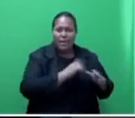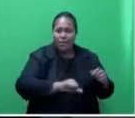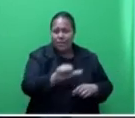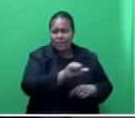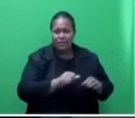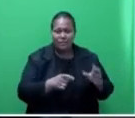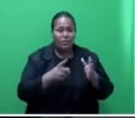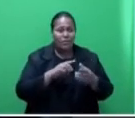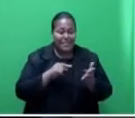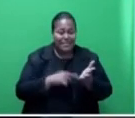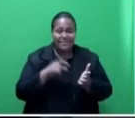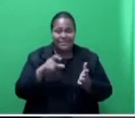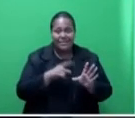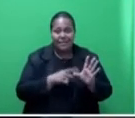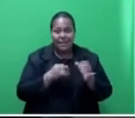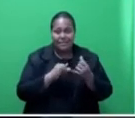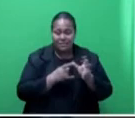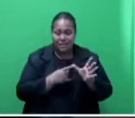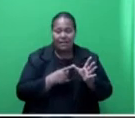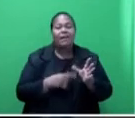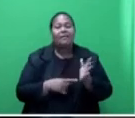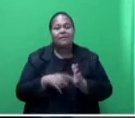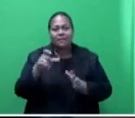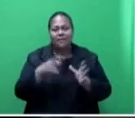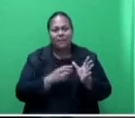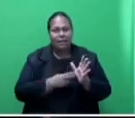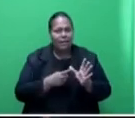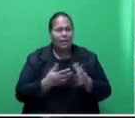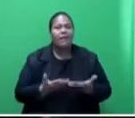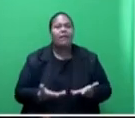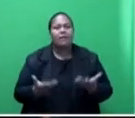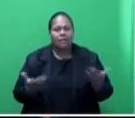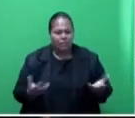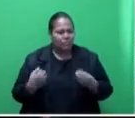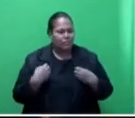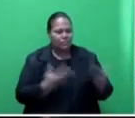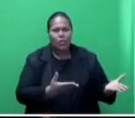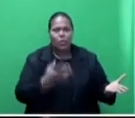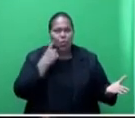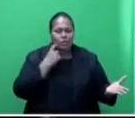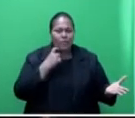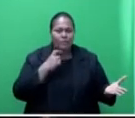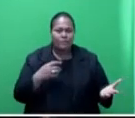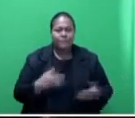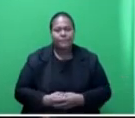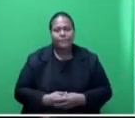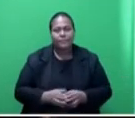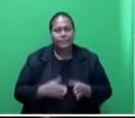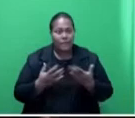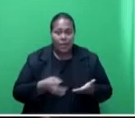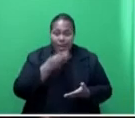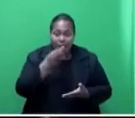Cyclone Yasa and Tropical Cyclone Ana? Thank you. I now call on the Minister for